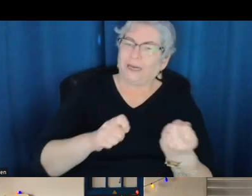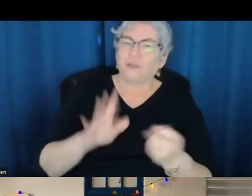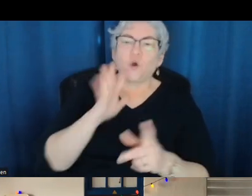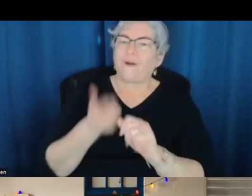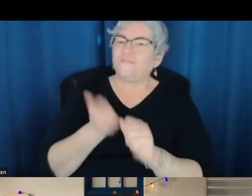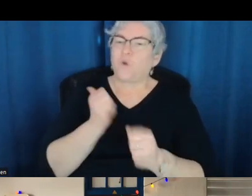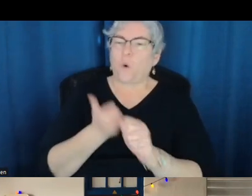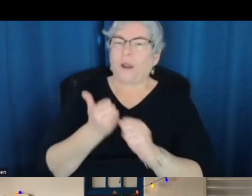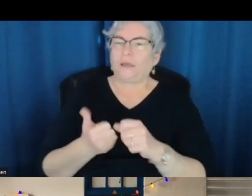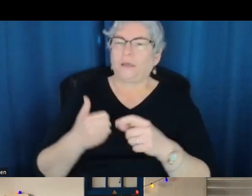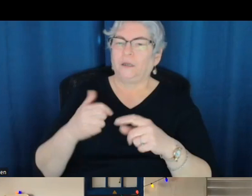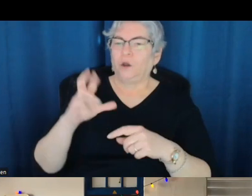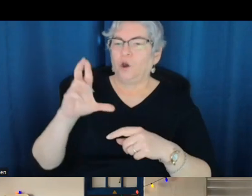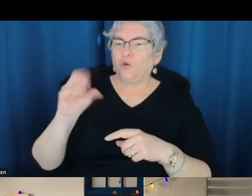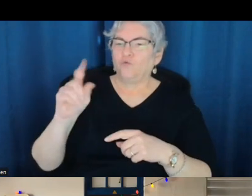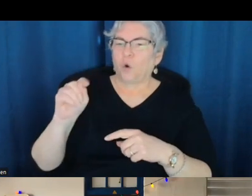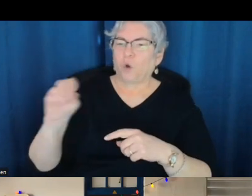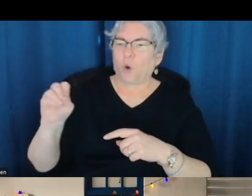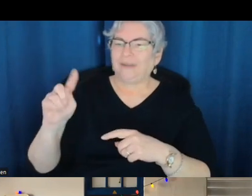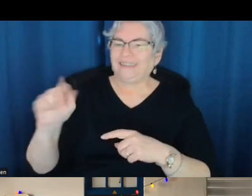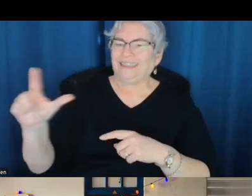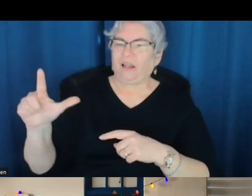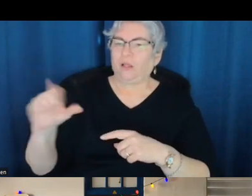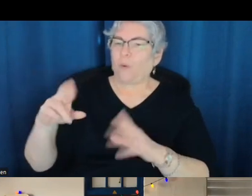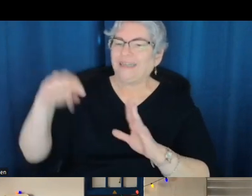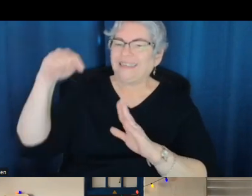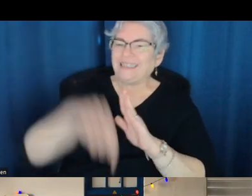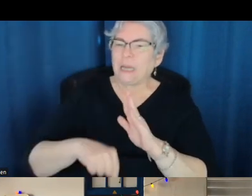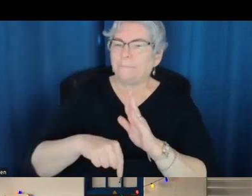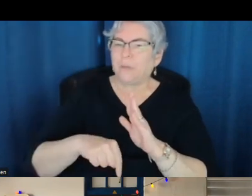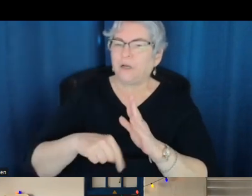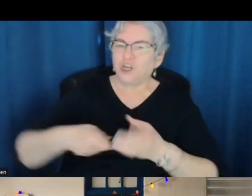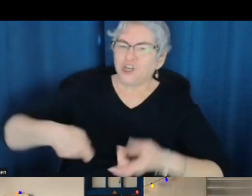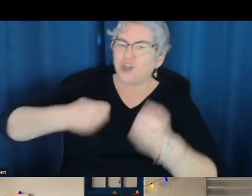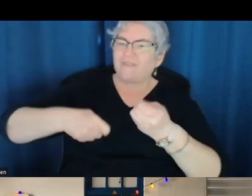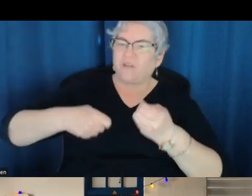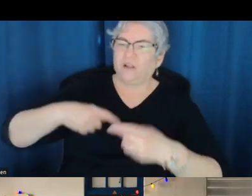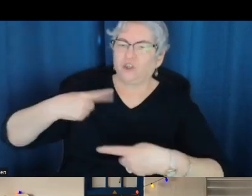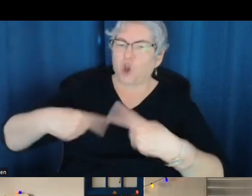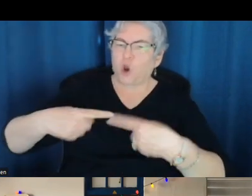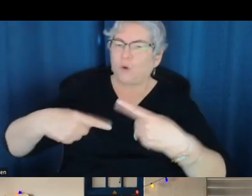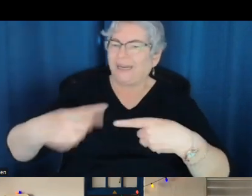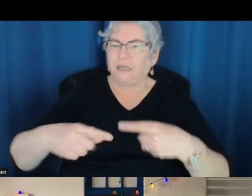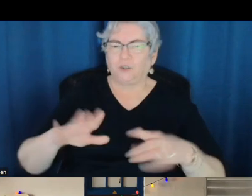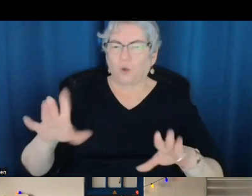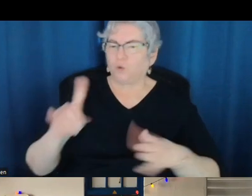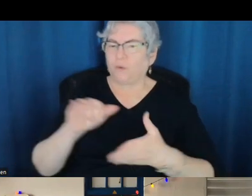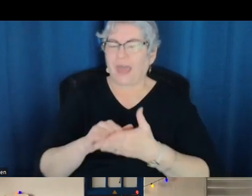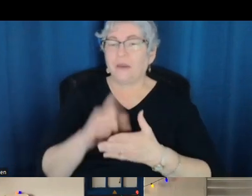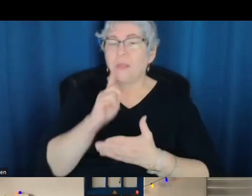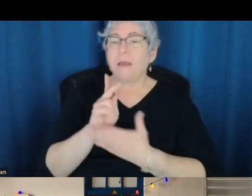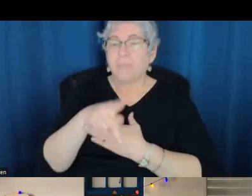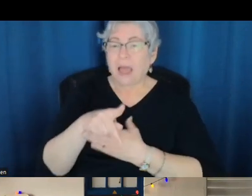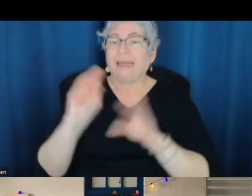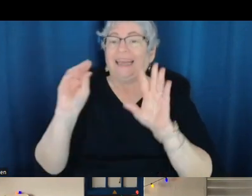avoid rototilling, avoid deep shovel turning. And then once the planting